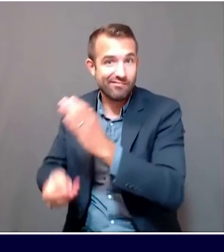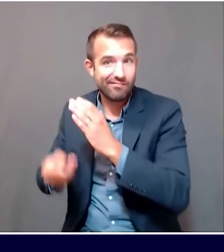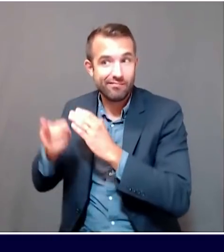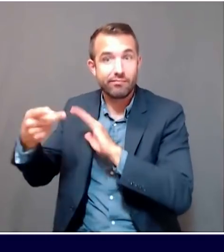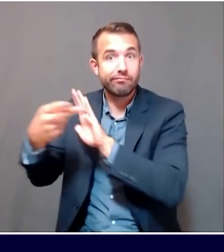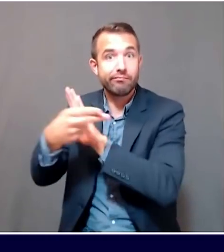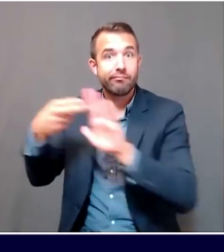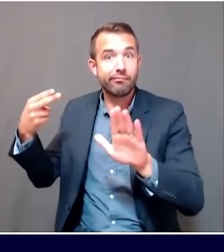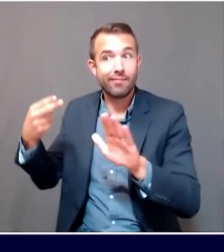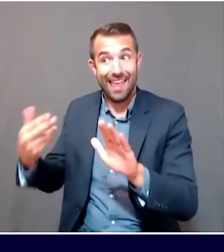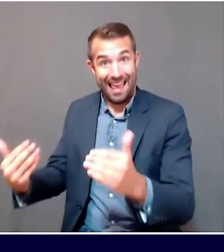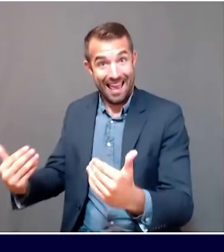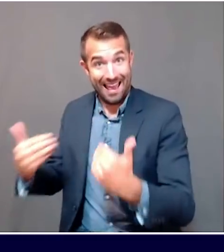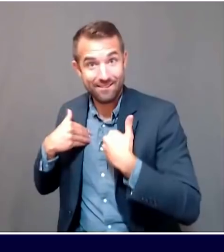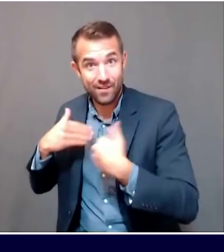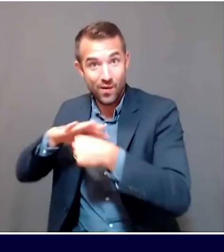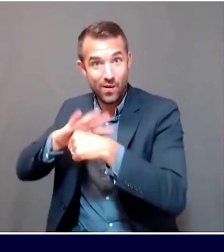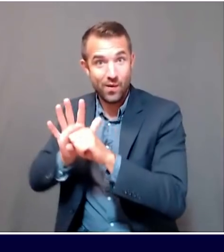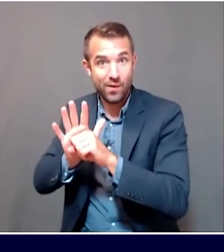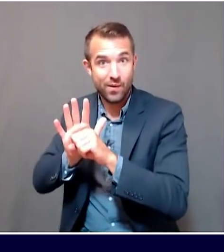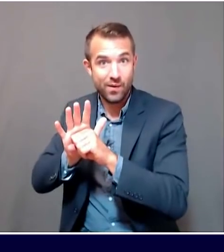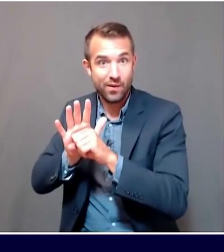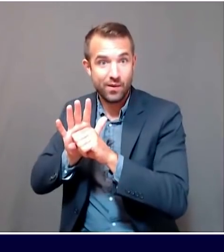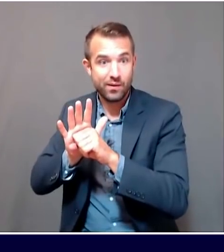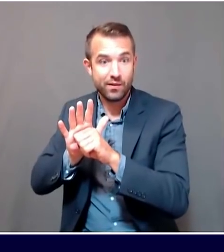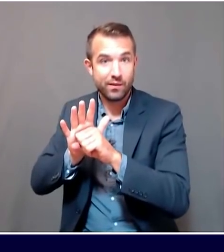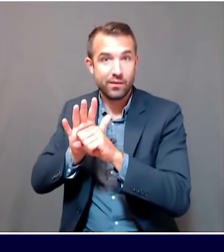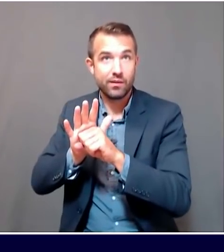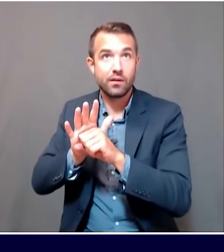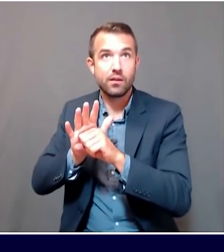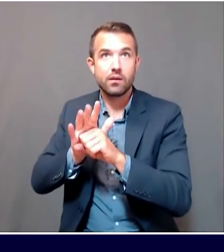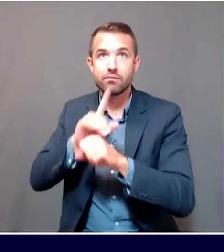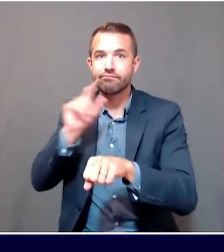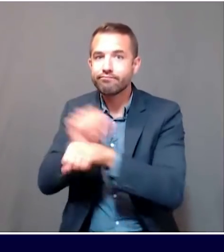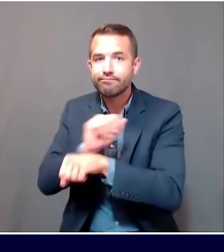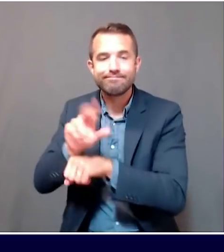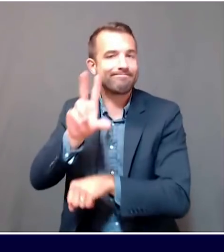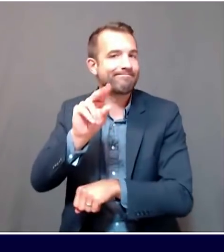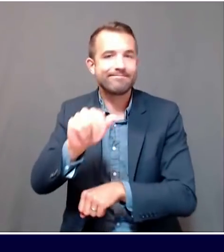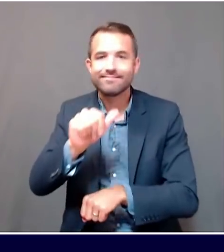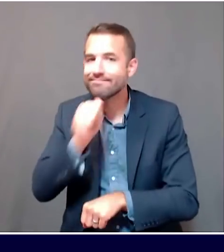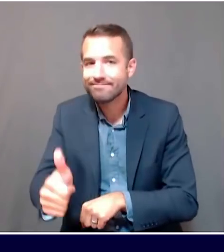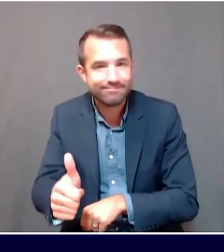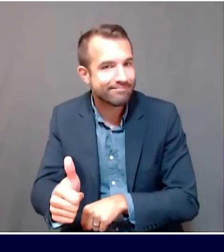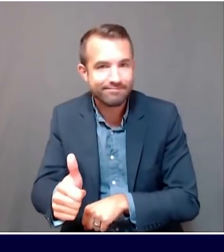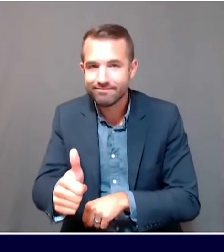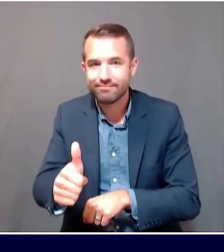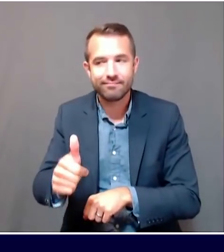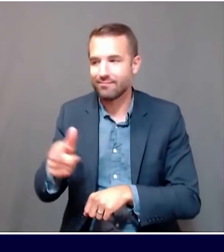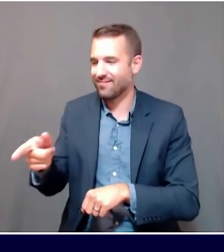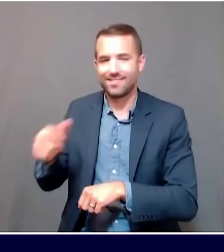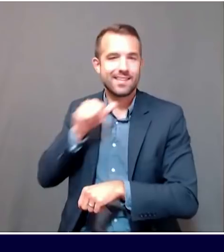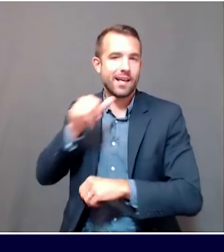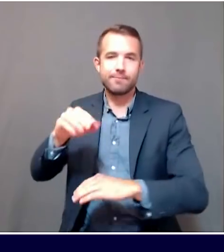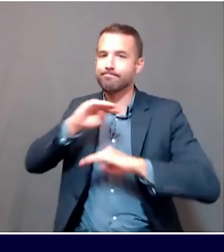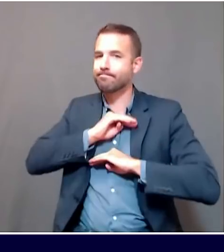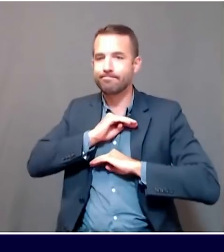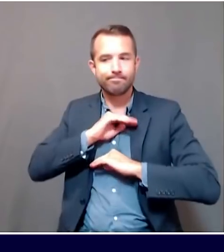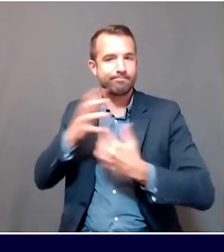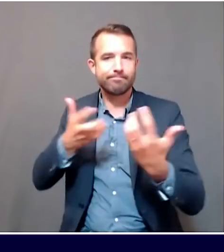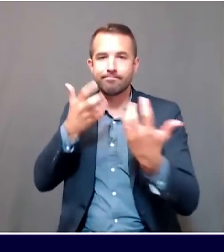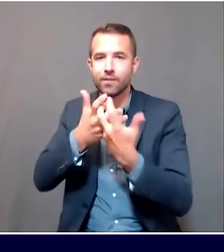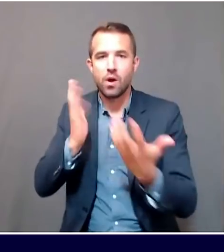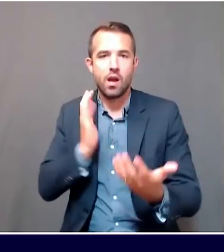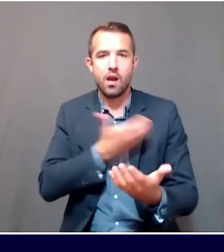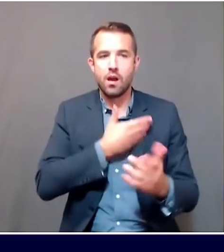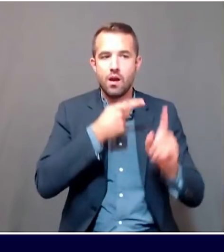to COVID-19 did not meet the criteria to actually be a COVID-related death. As a result